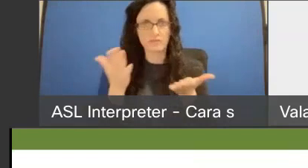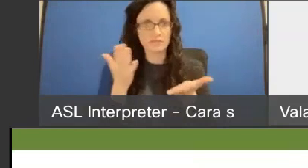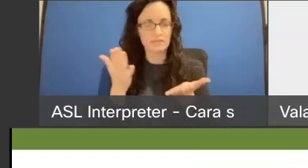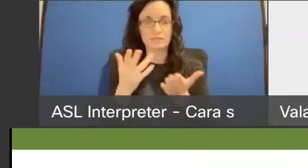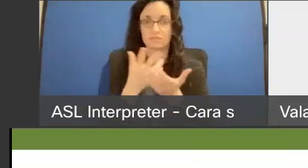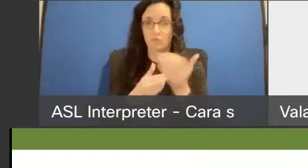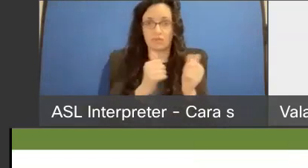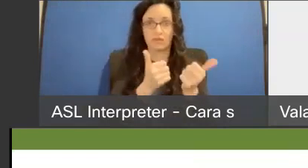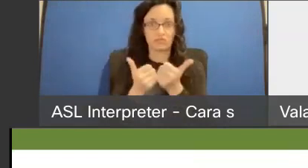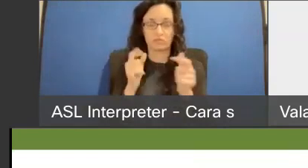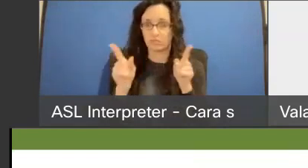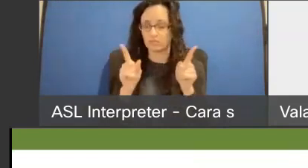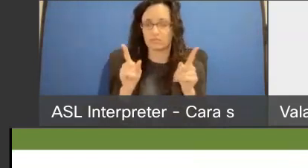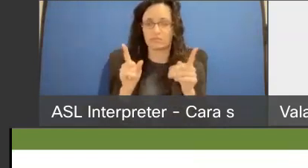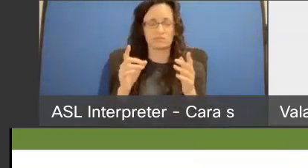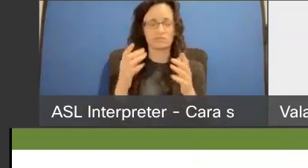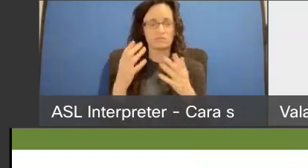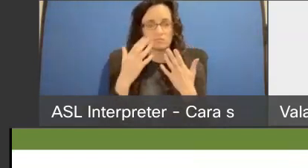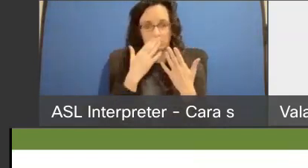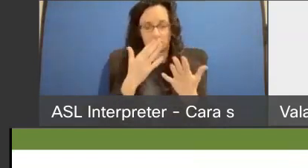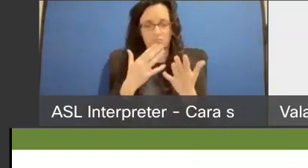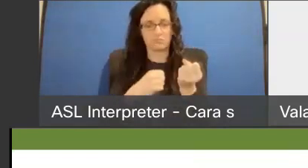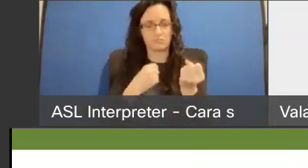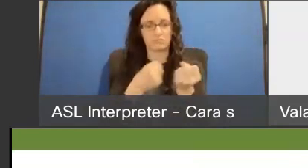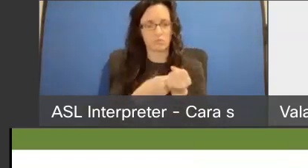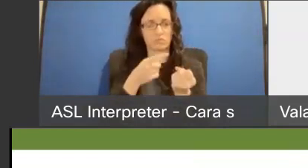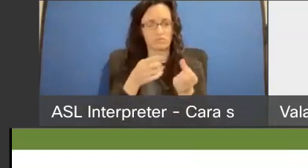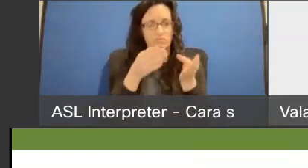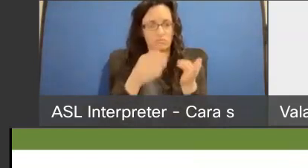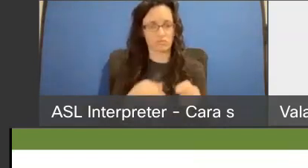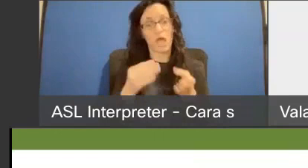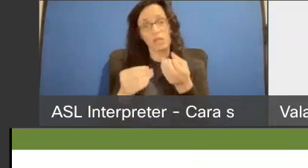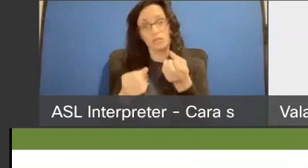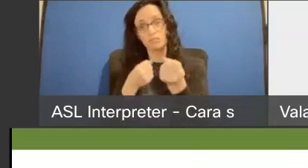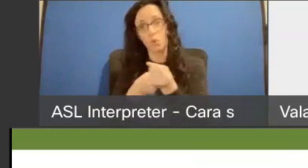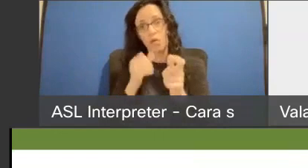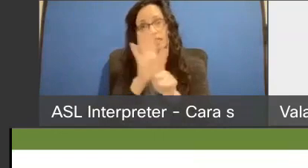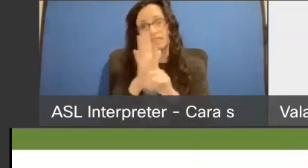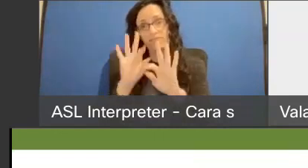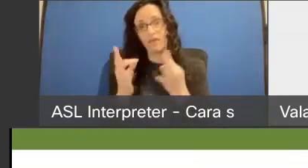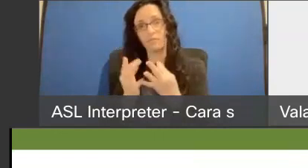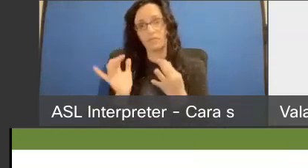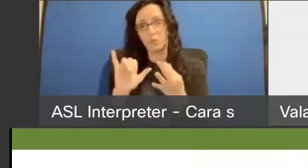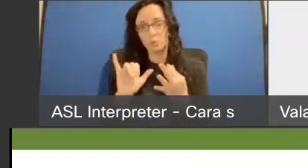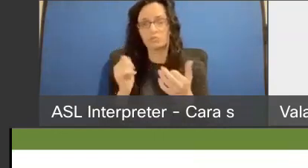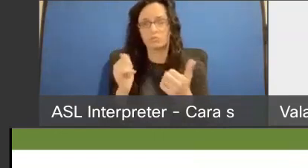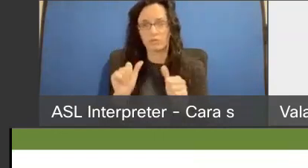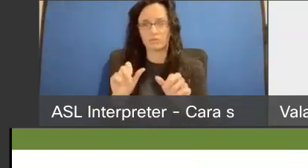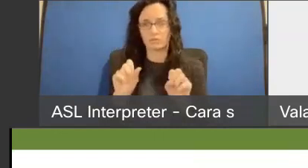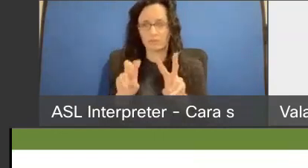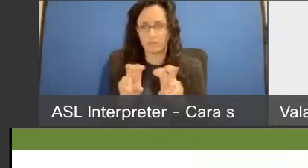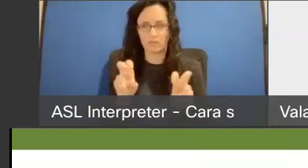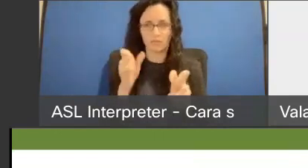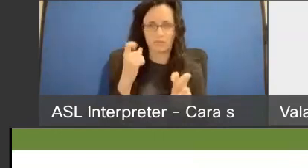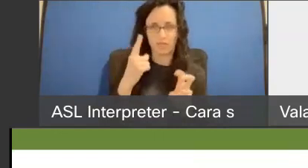good job with being able to help the individual and the family sort of kind of dissect some of those things. So I think it kind of